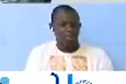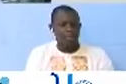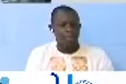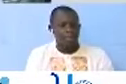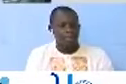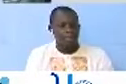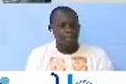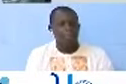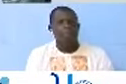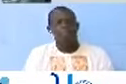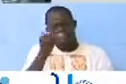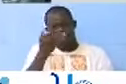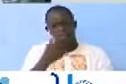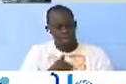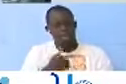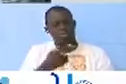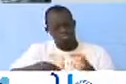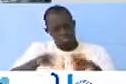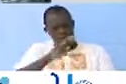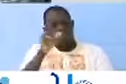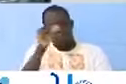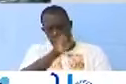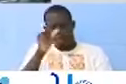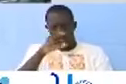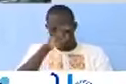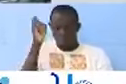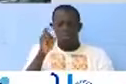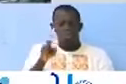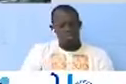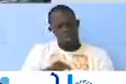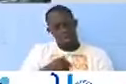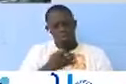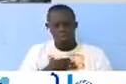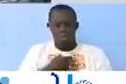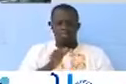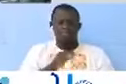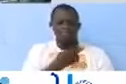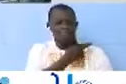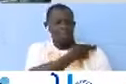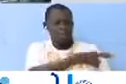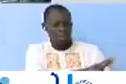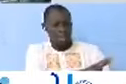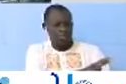returned back to work. I wanted to resign.